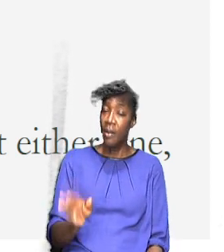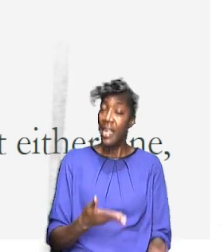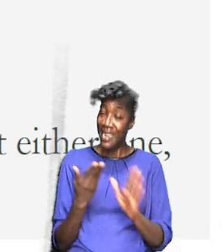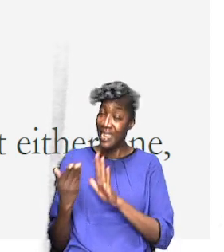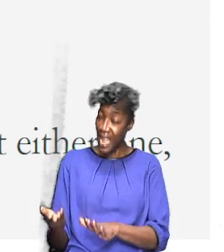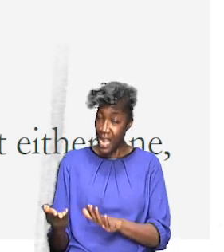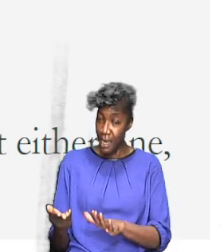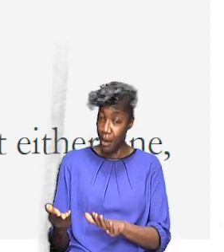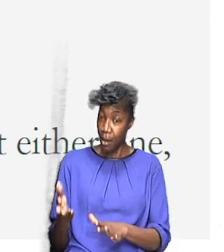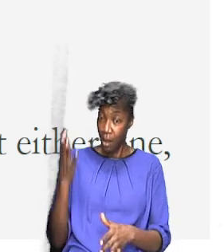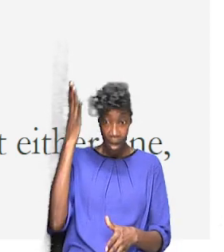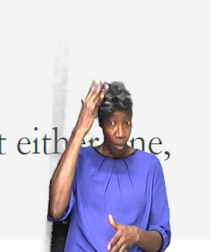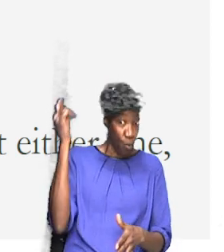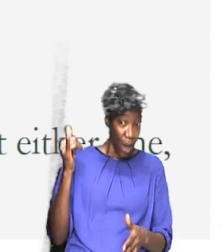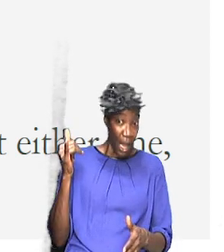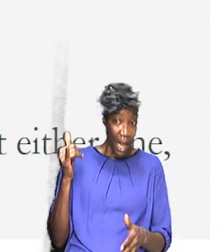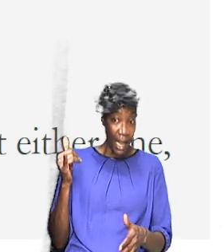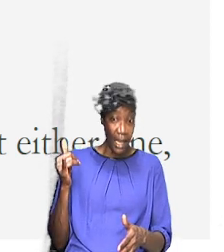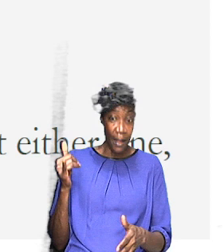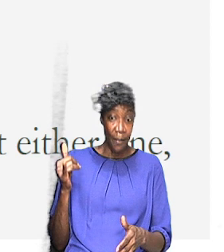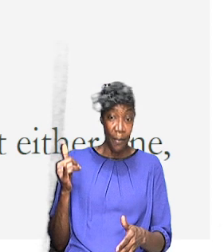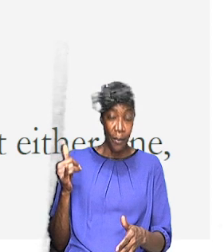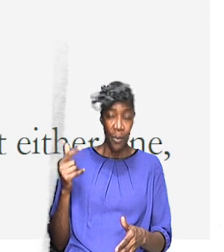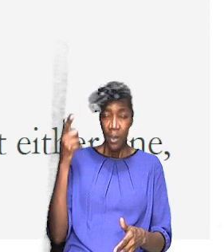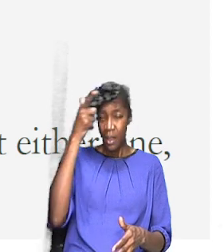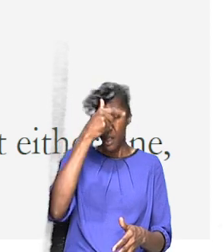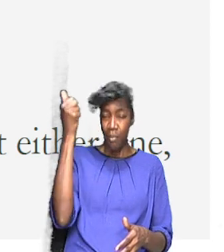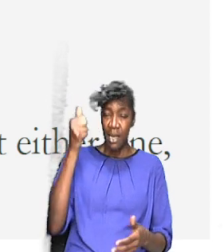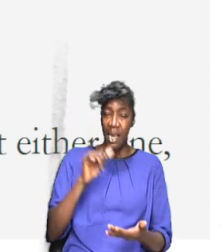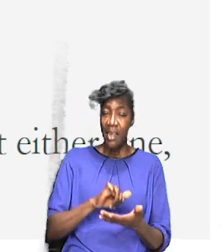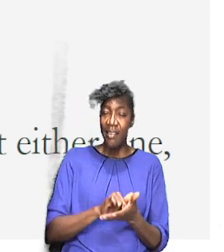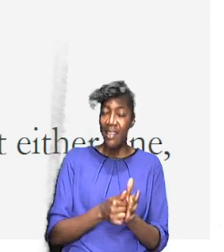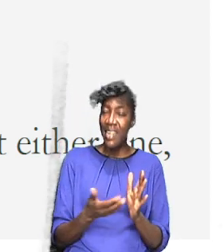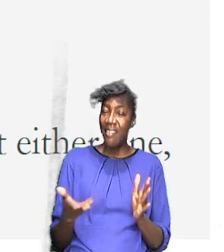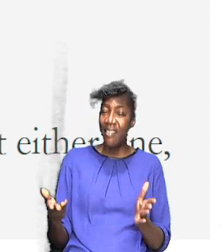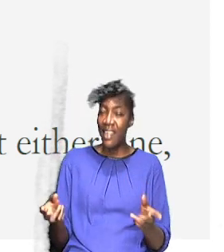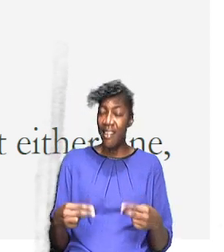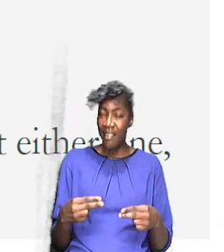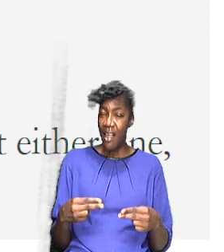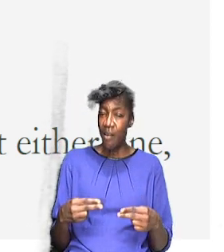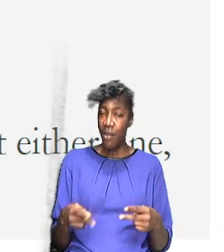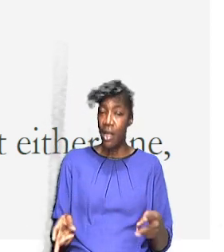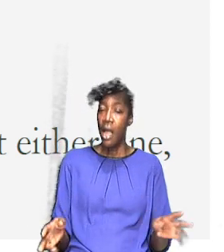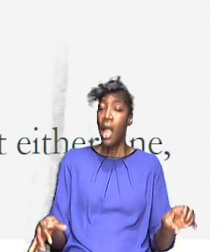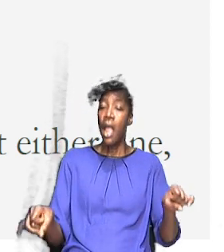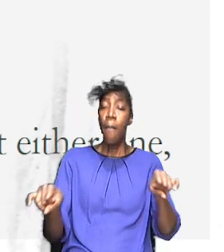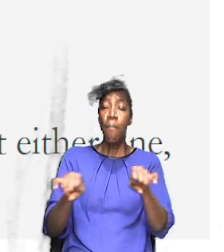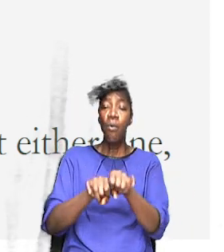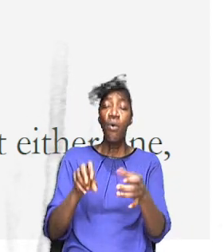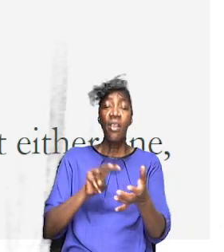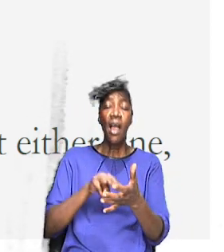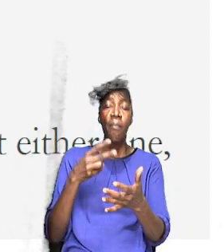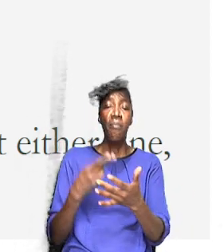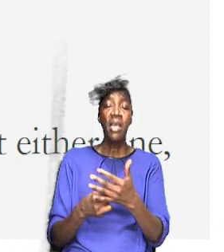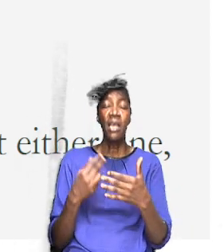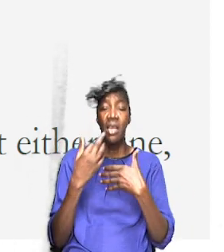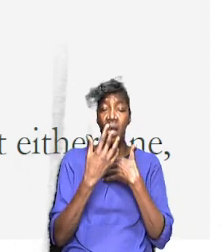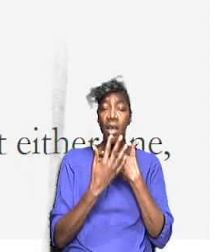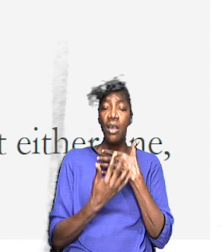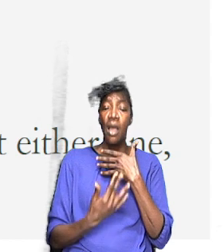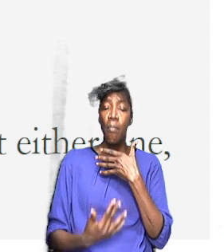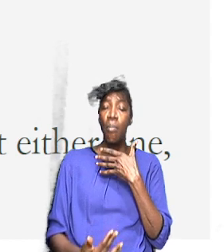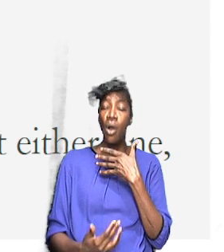why? Simple, he would be dead because these things have significant meaning. The blood is